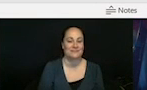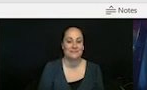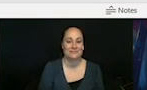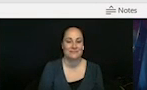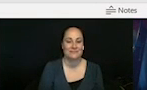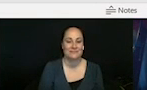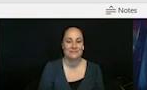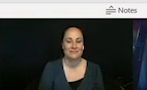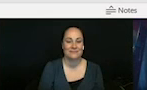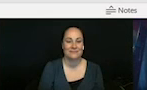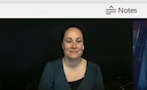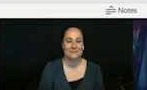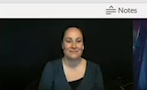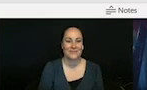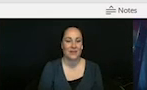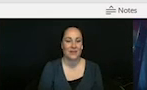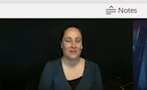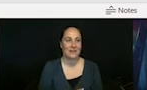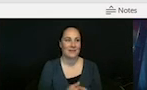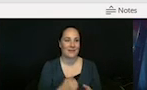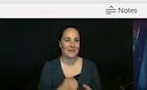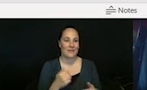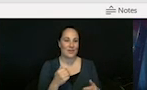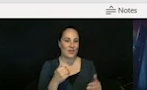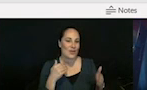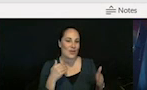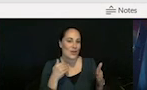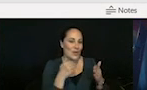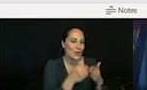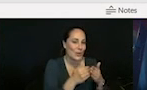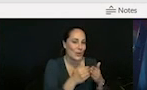the equator. Right.